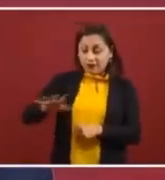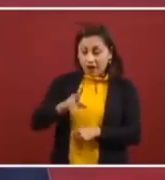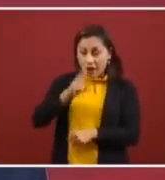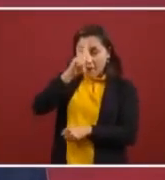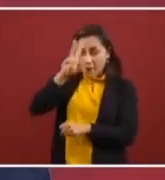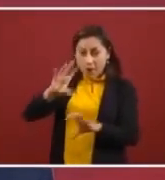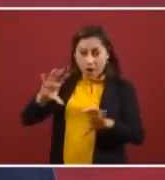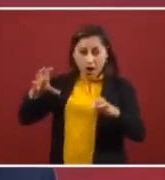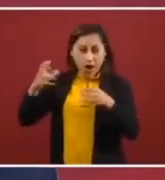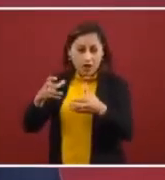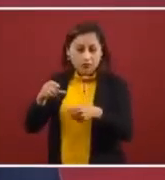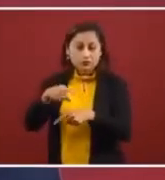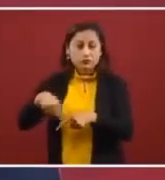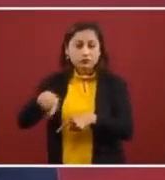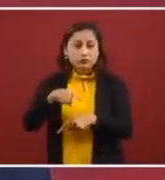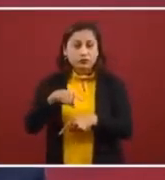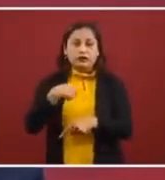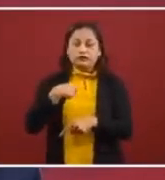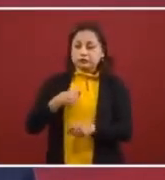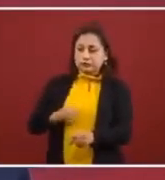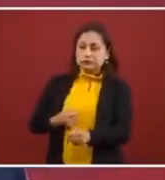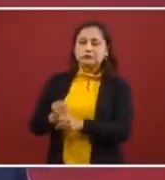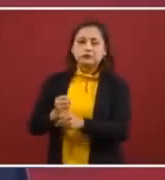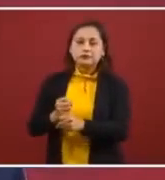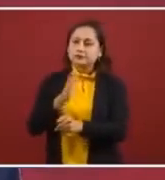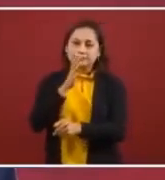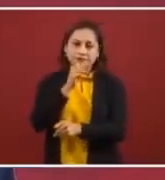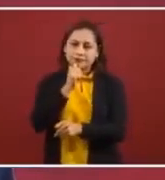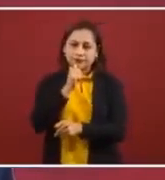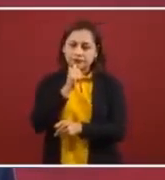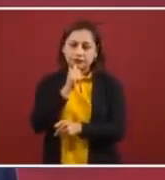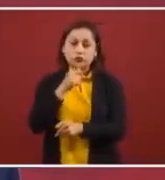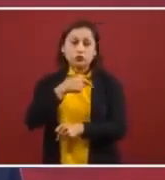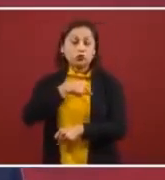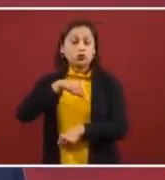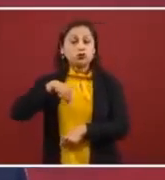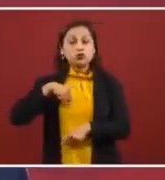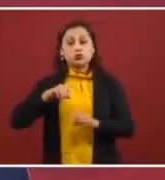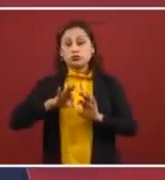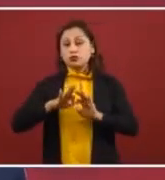can't. Our strategy is